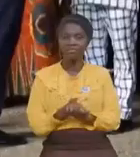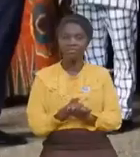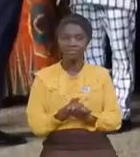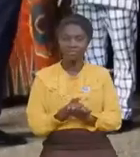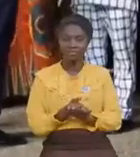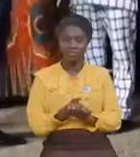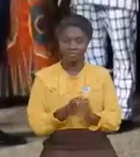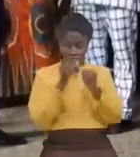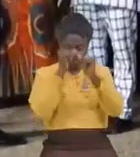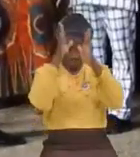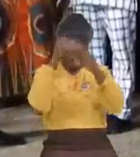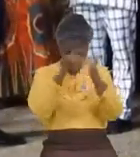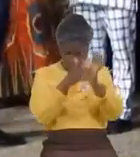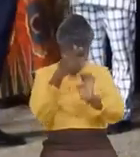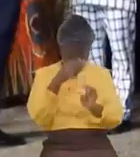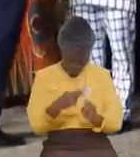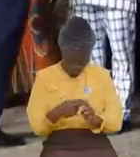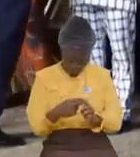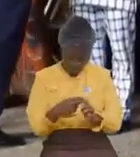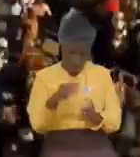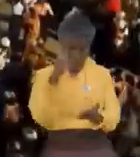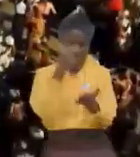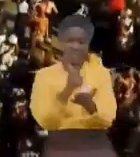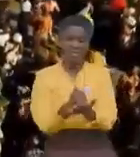Father, in Jesus' name.